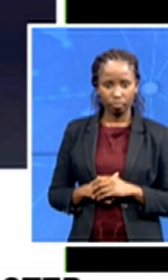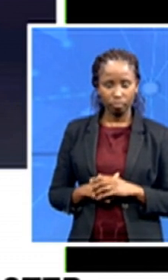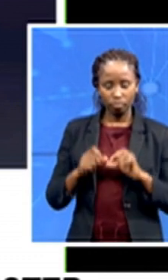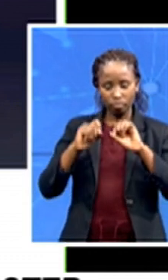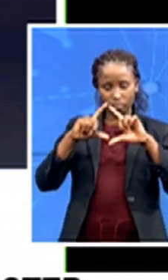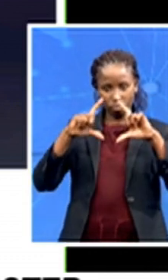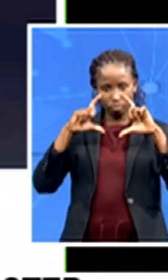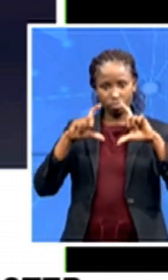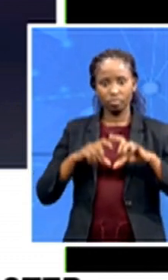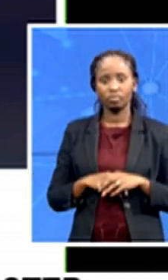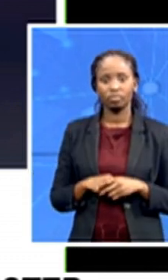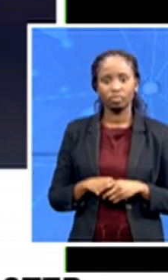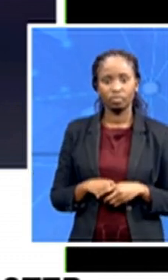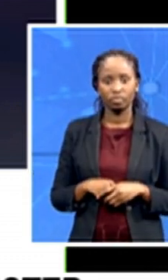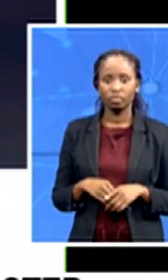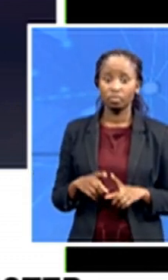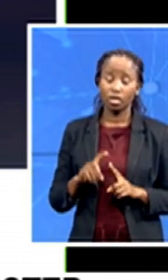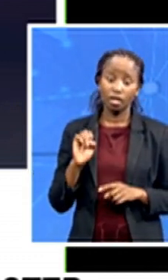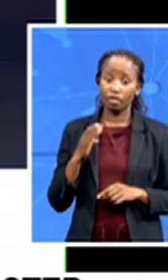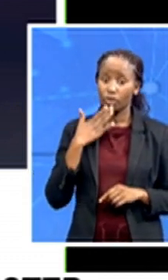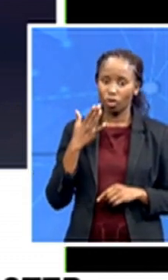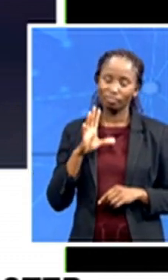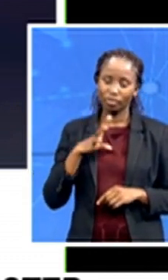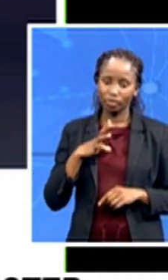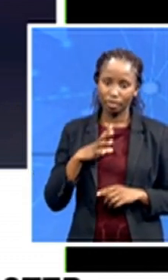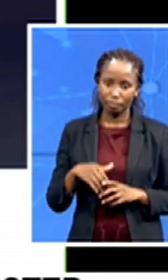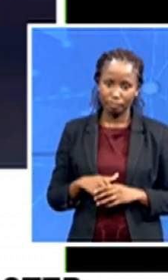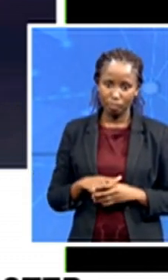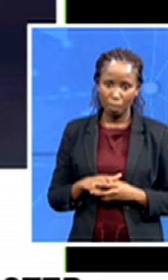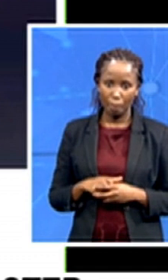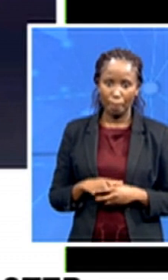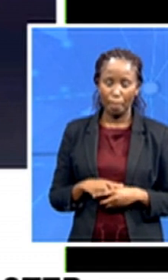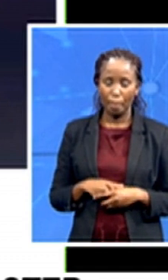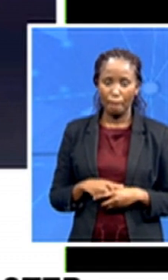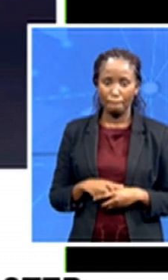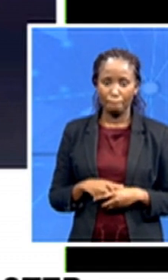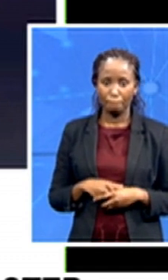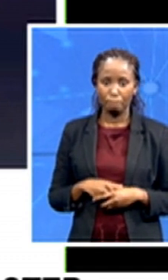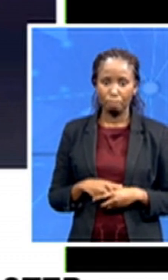make do with what's there. I don't think I'll be able to. No problem. You can take us through.